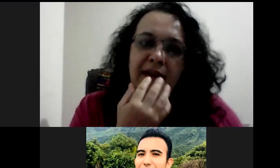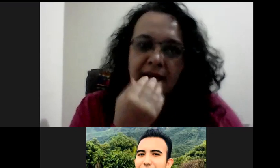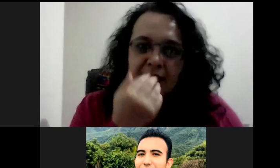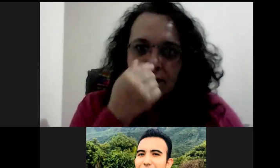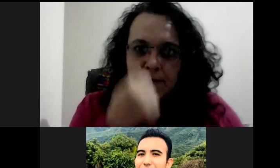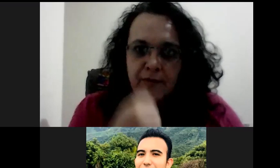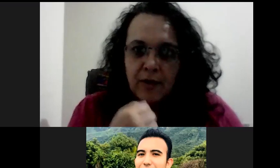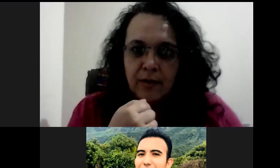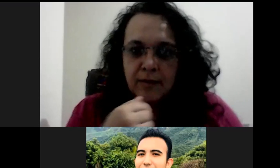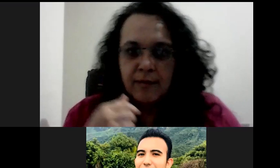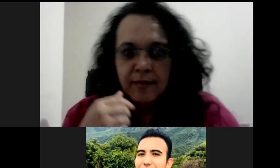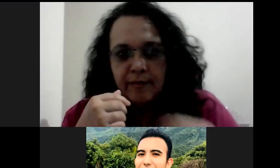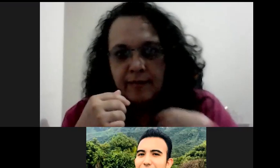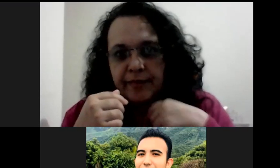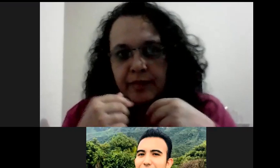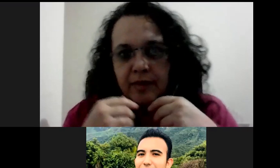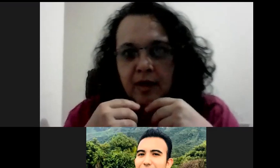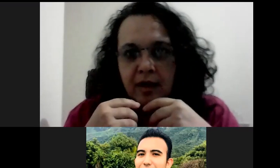Okay, and then you blow.